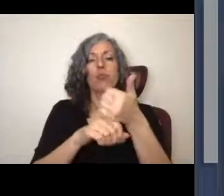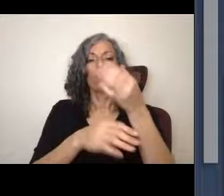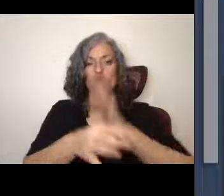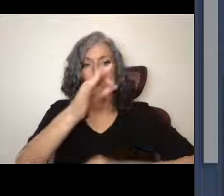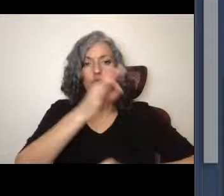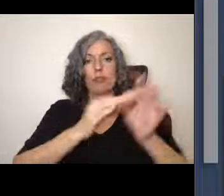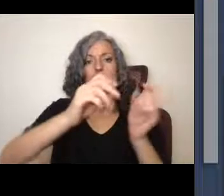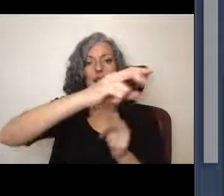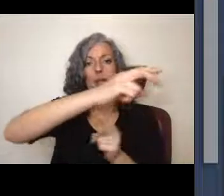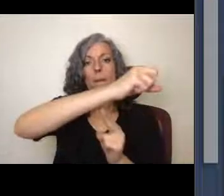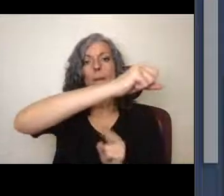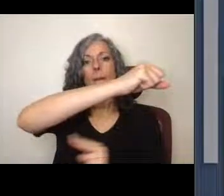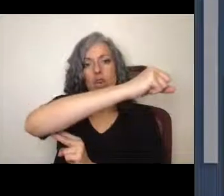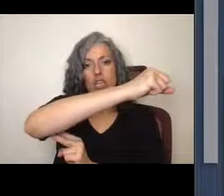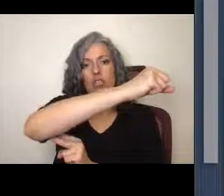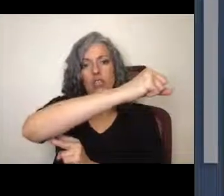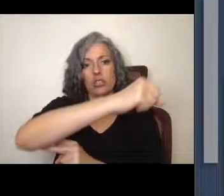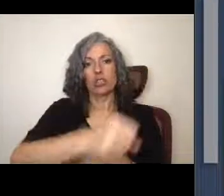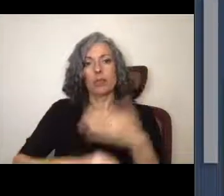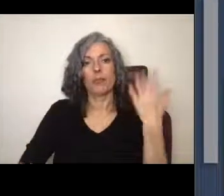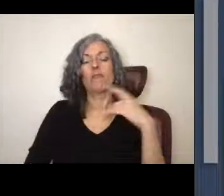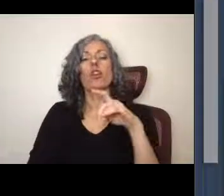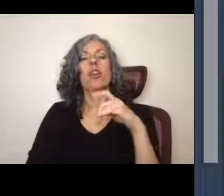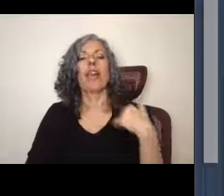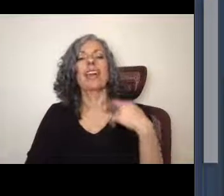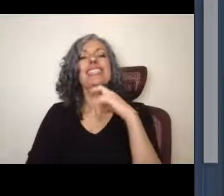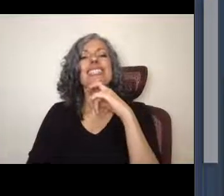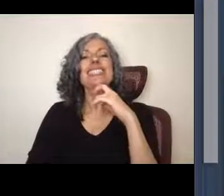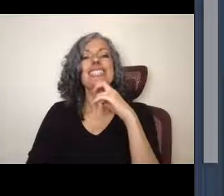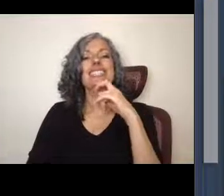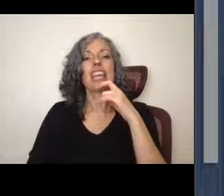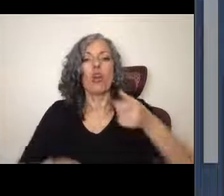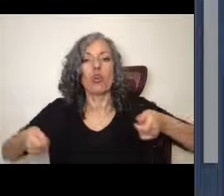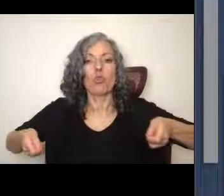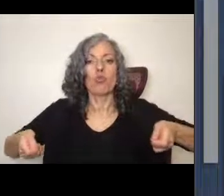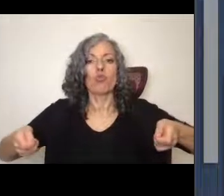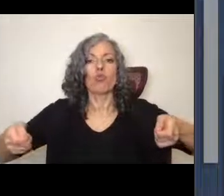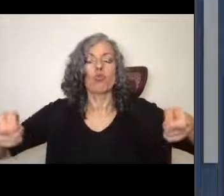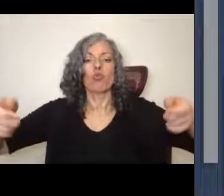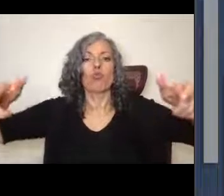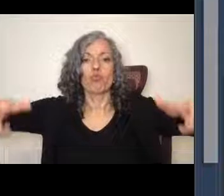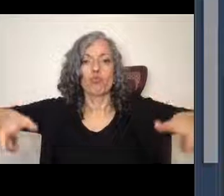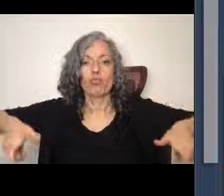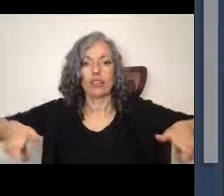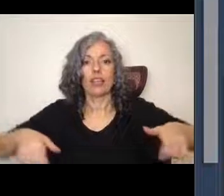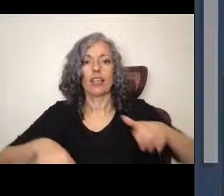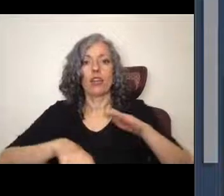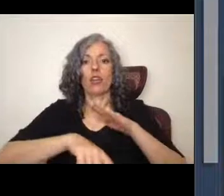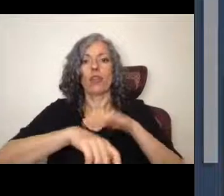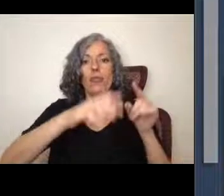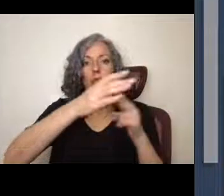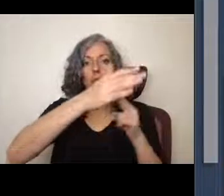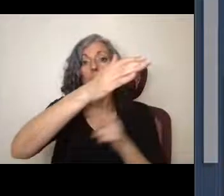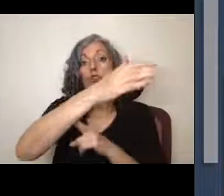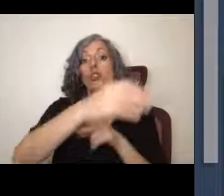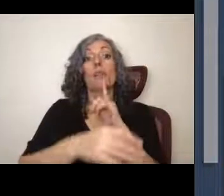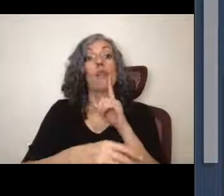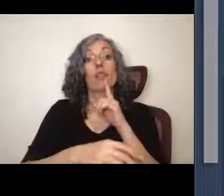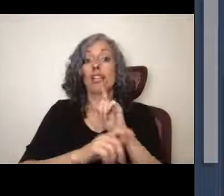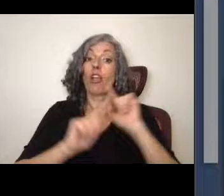originally programmed to replace a steel span and upgrade the bridge railing to current standards. However, during design, it was determined the entire bridge would require a